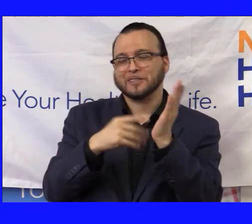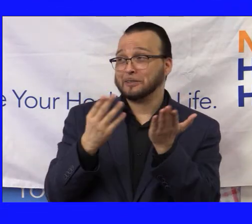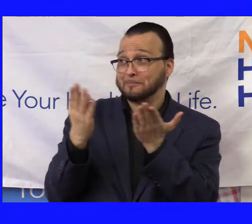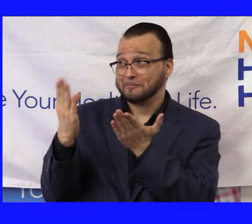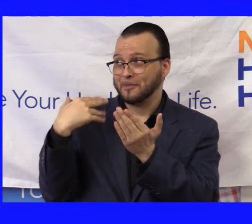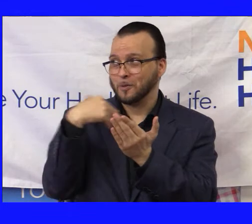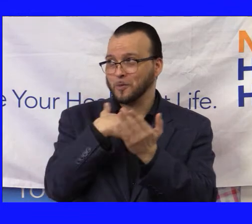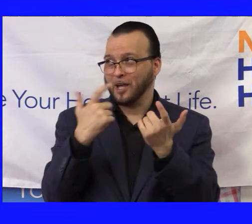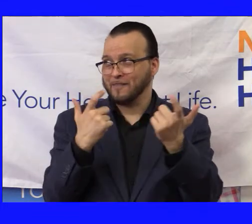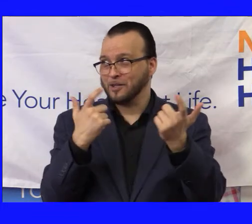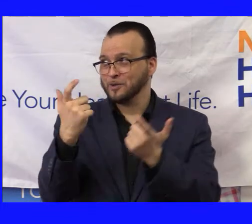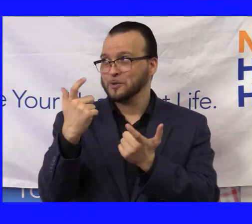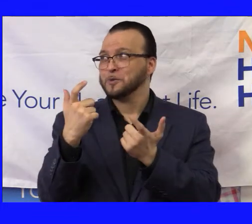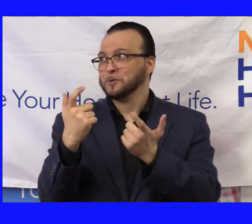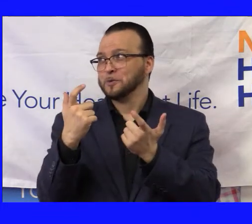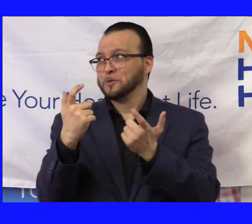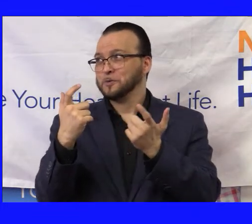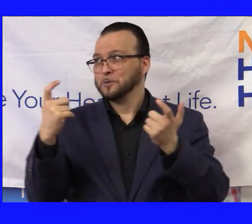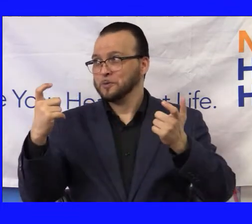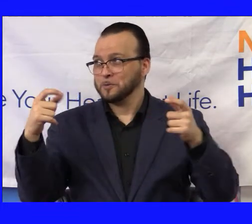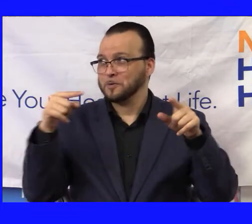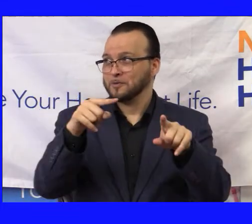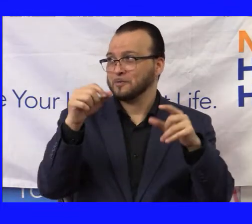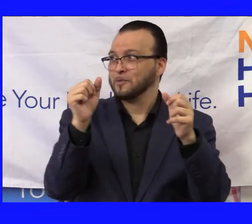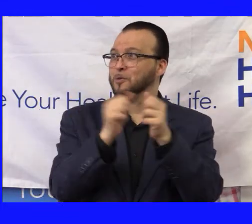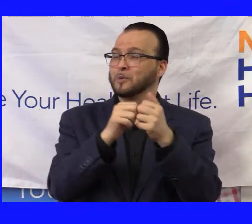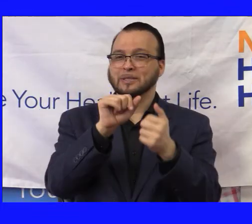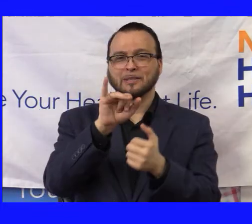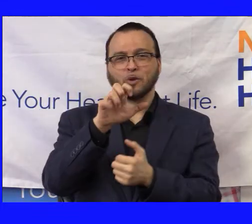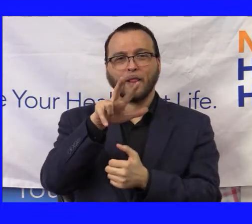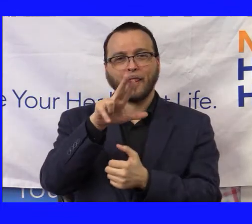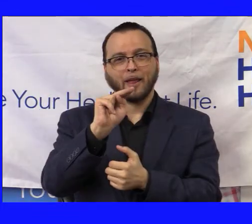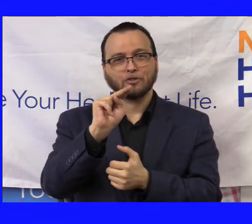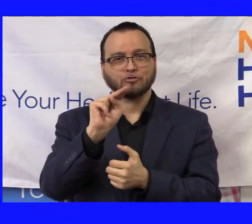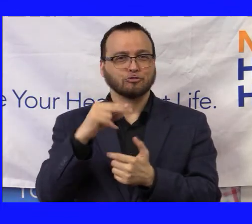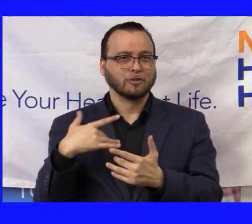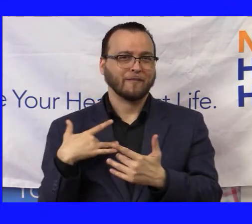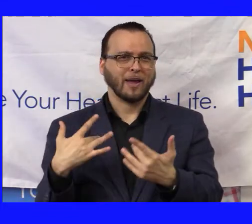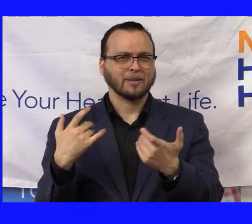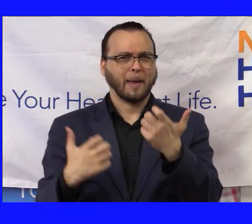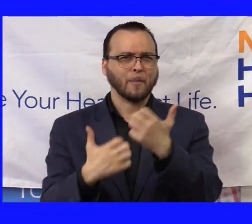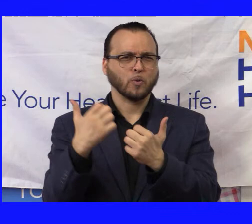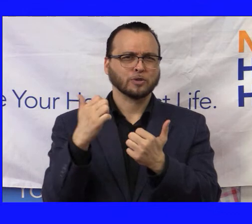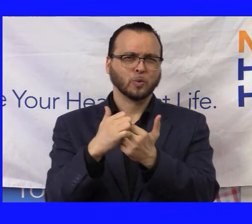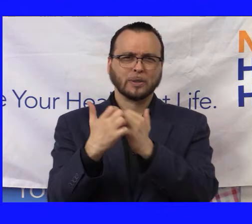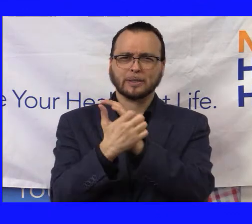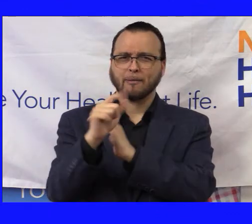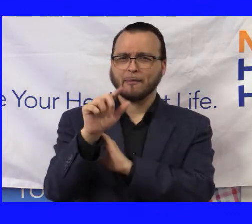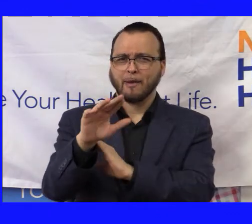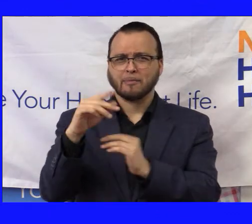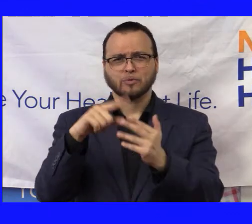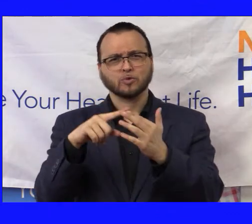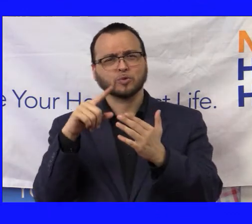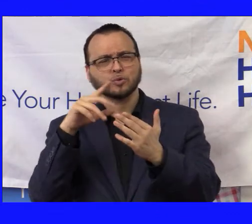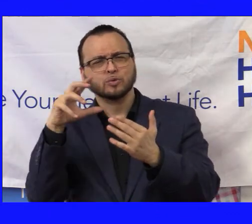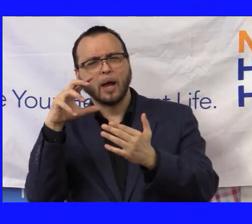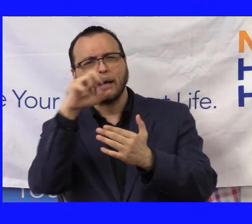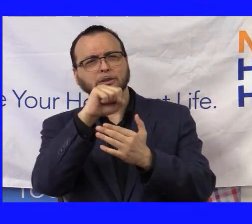a huge cadence of simulation events. These mainly focused on skill labs to estimate blood loss,